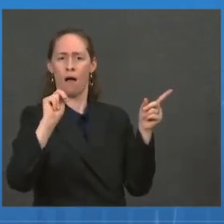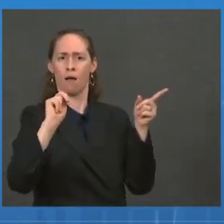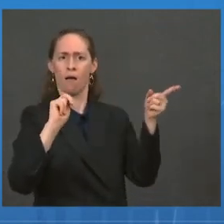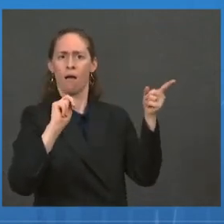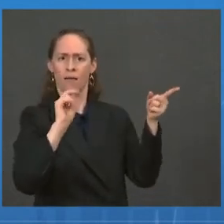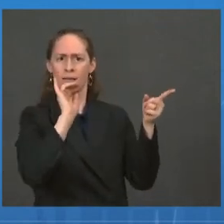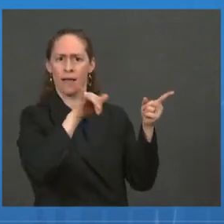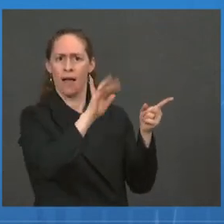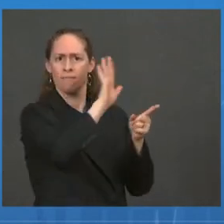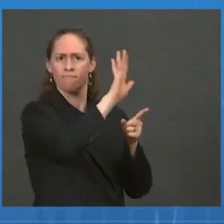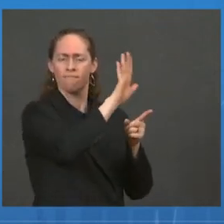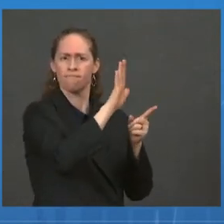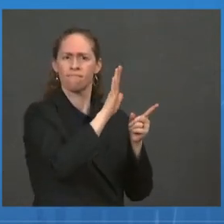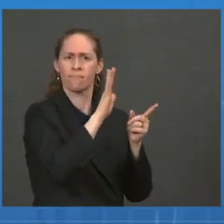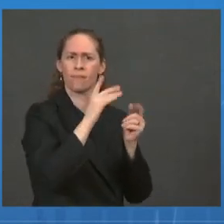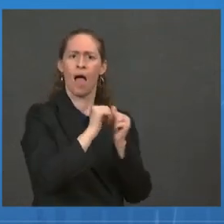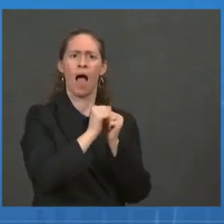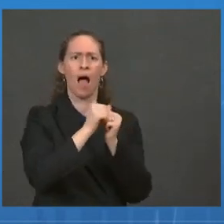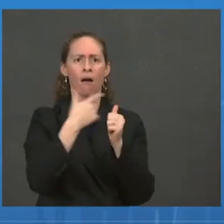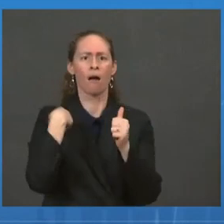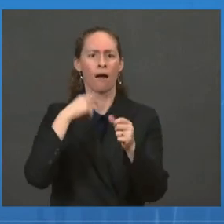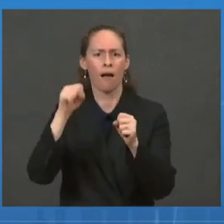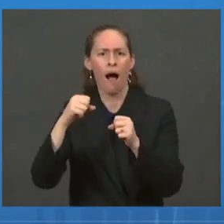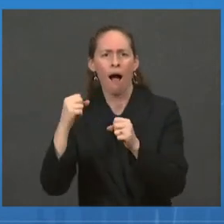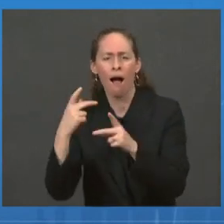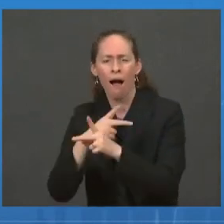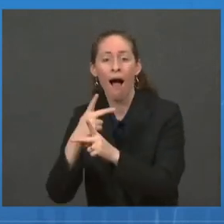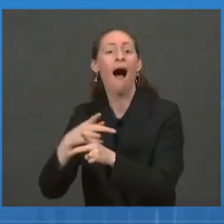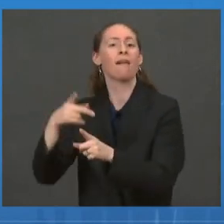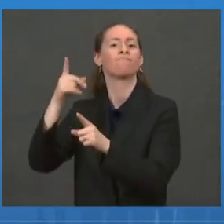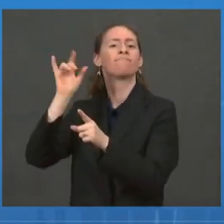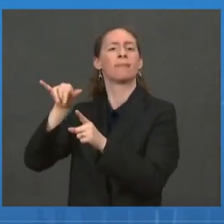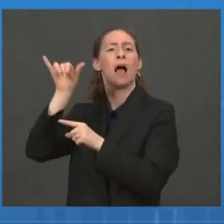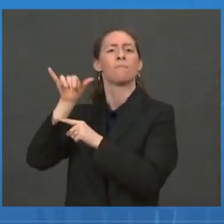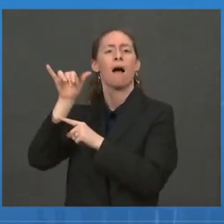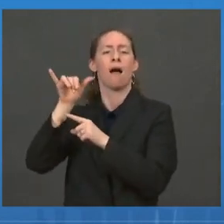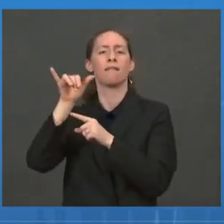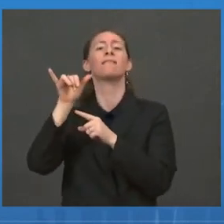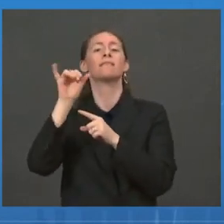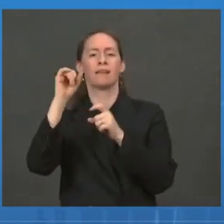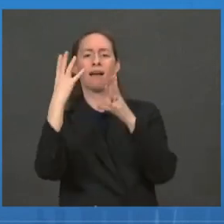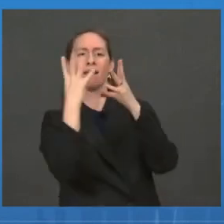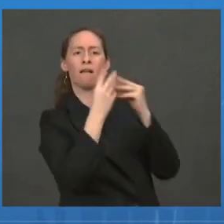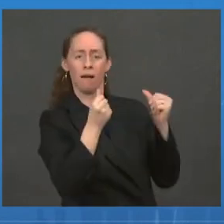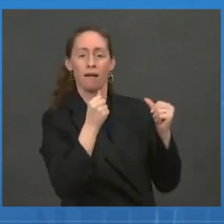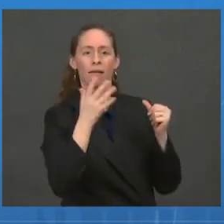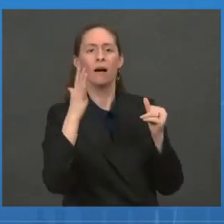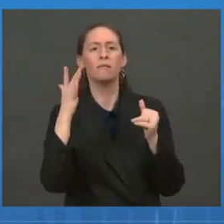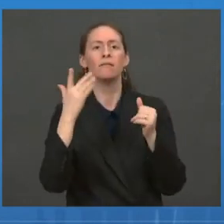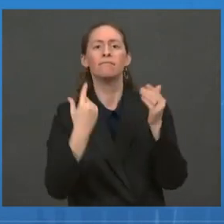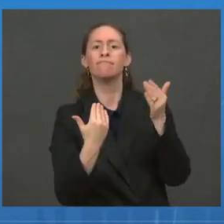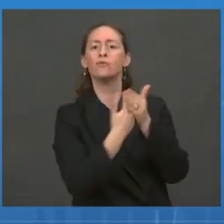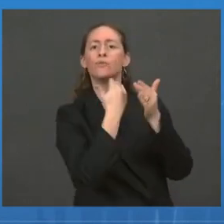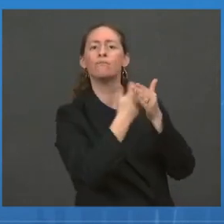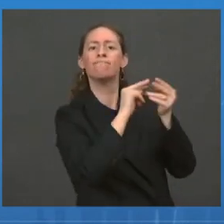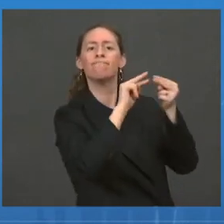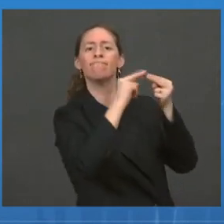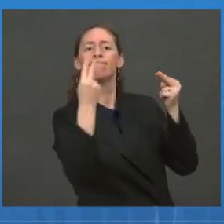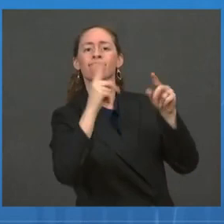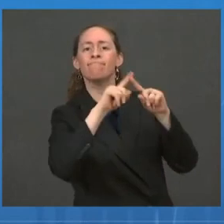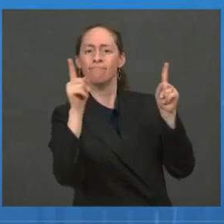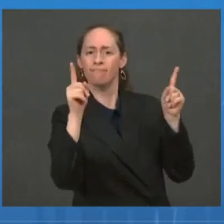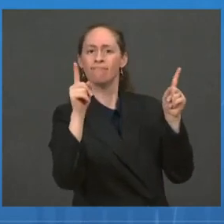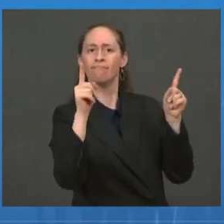example the very problematic delta variant so if you look at the mutations on the delta variant and you look at its function you